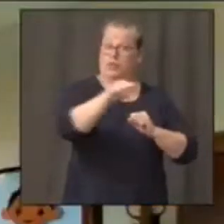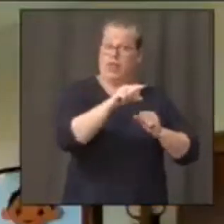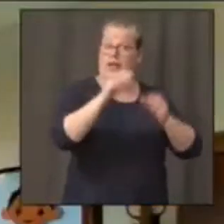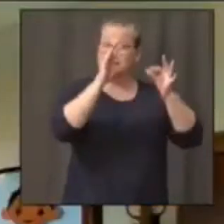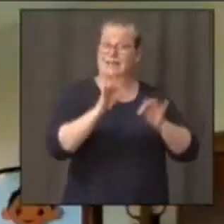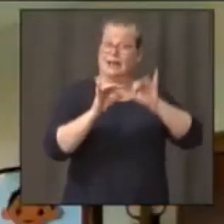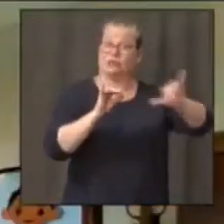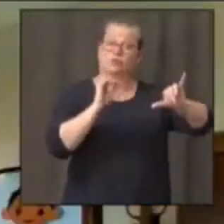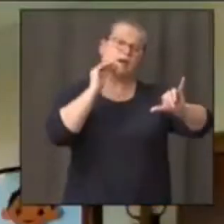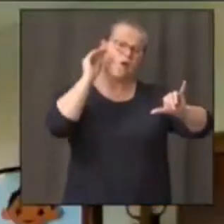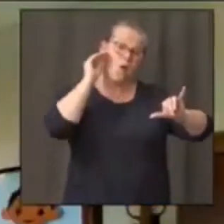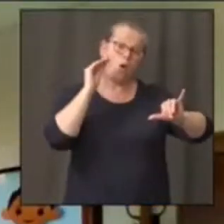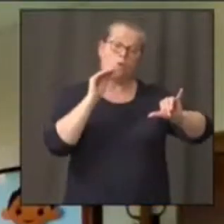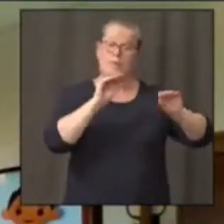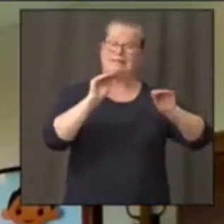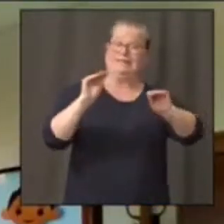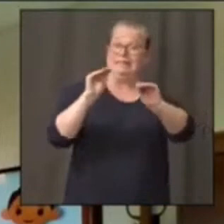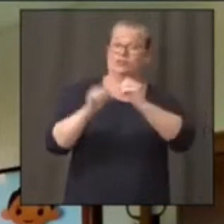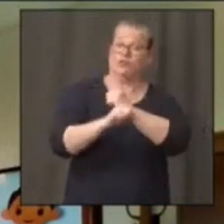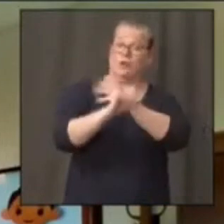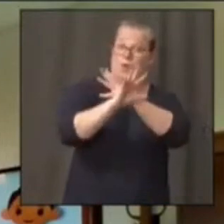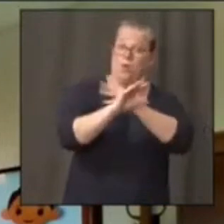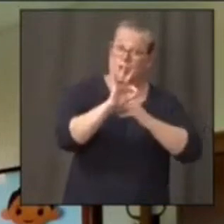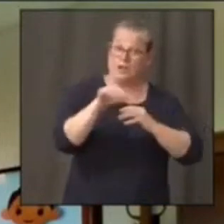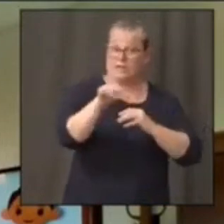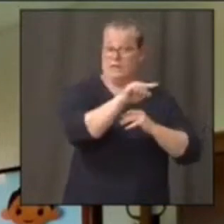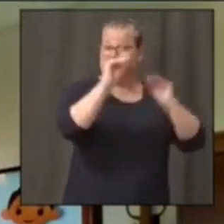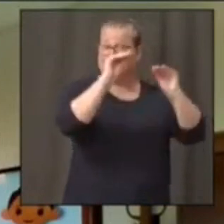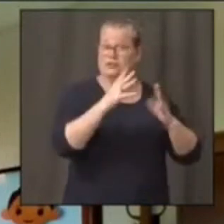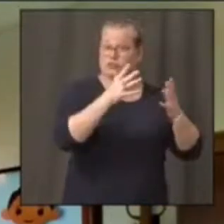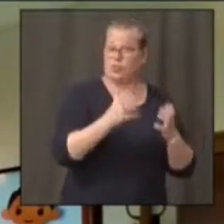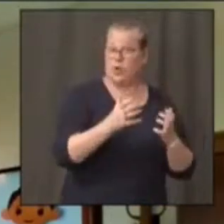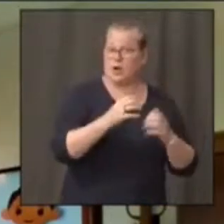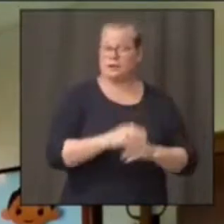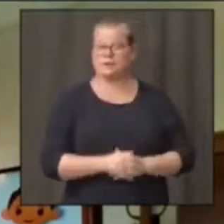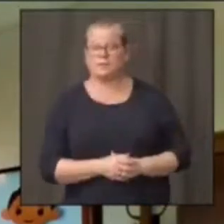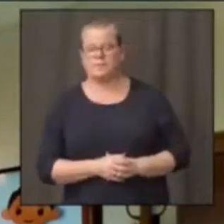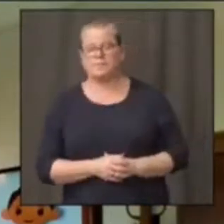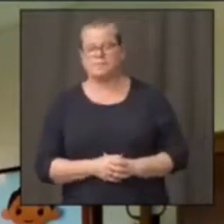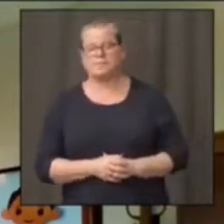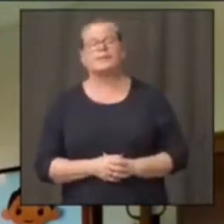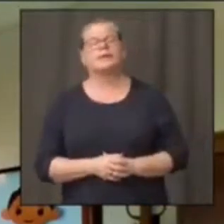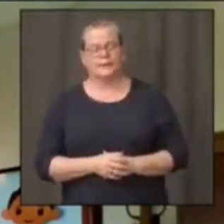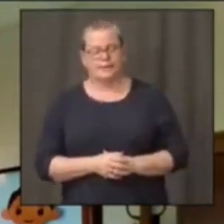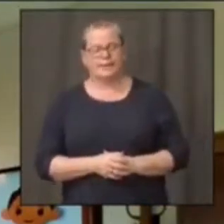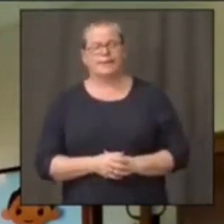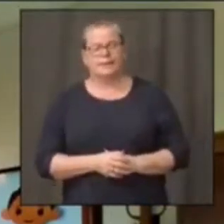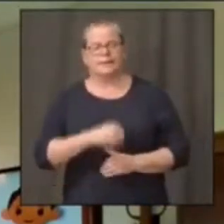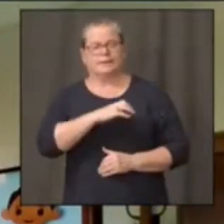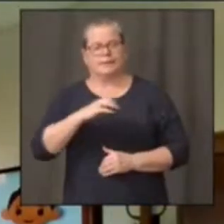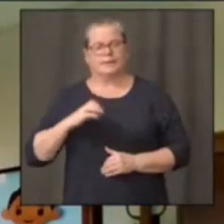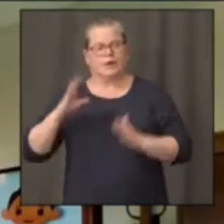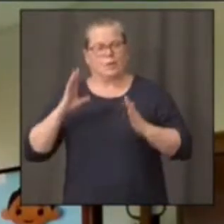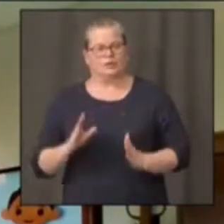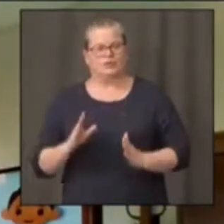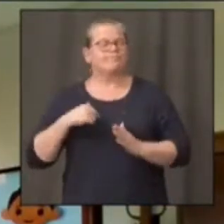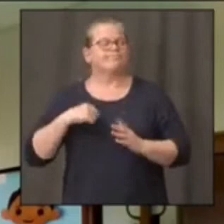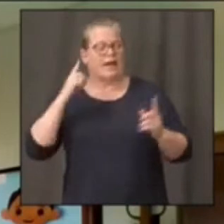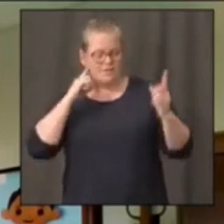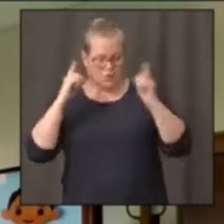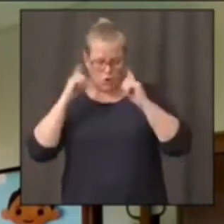from so many teachers, and I want to just acknowledge that I hear you. I'm listening. I understand the challenges that this poses for